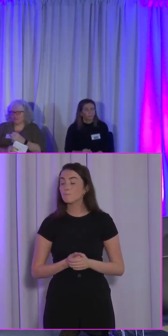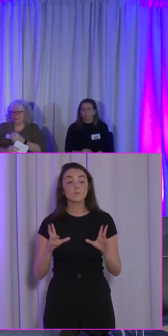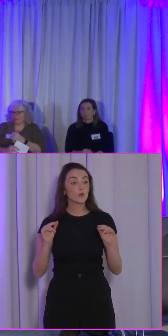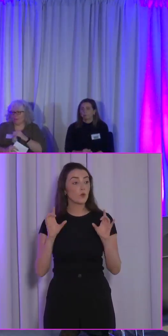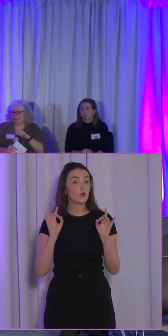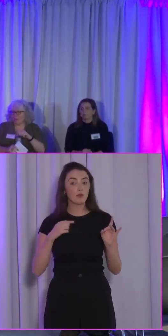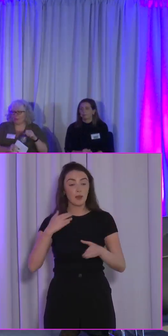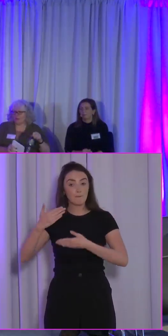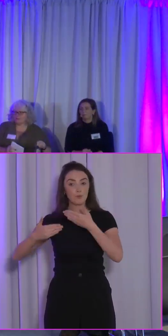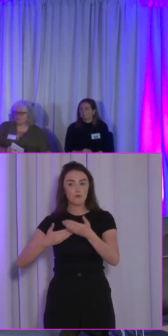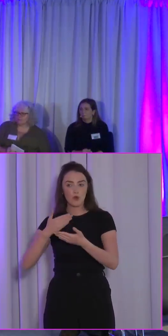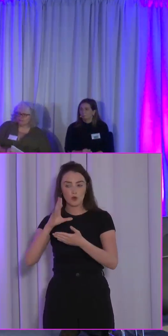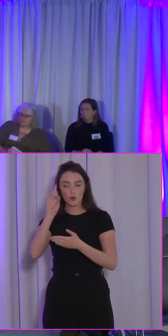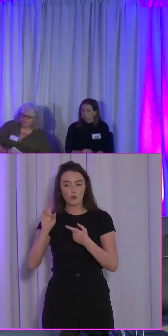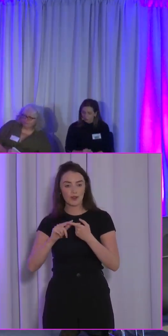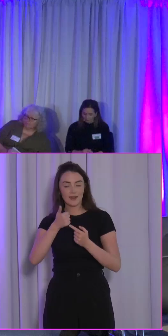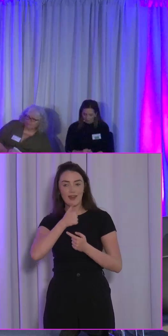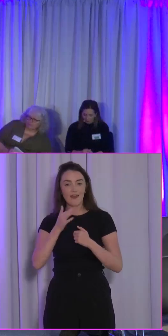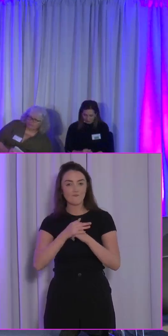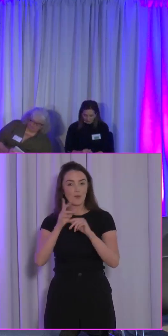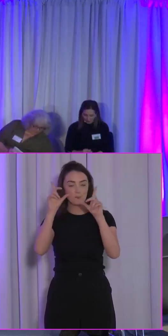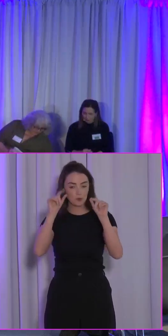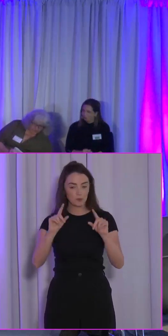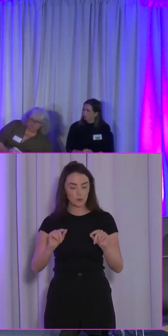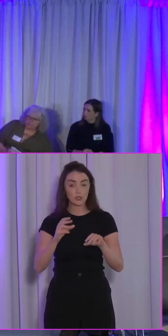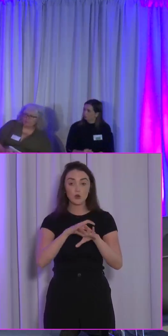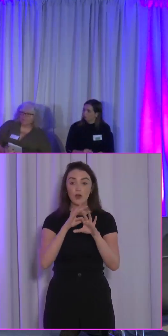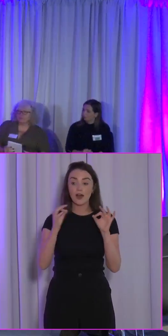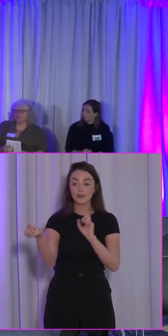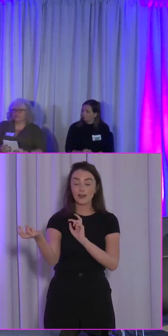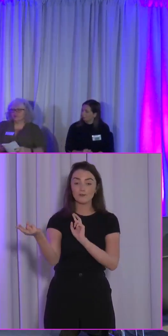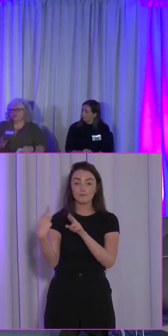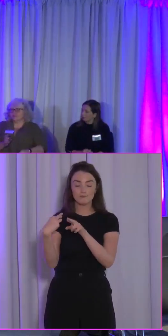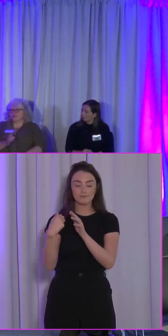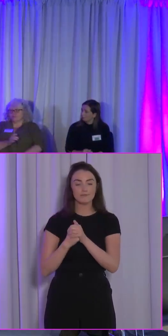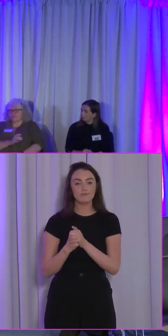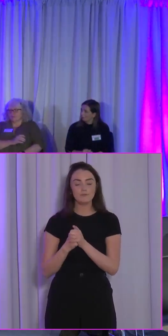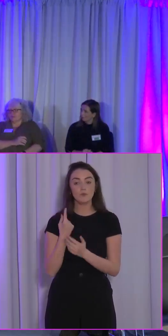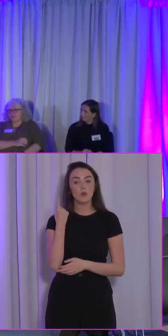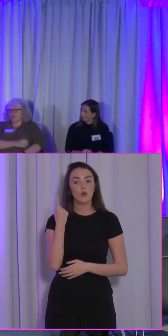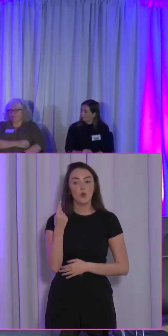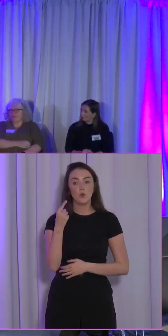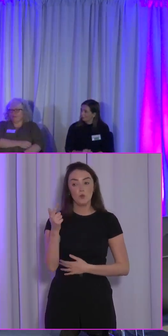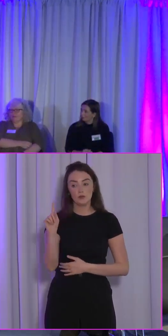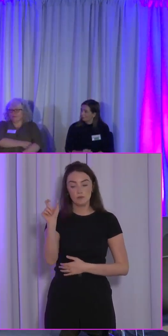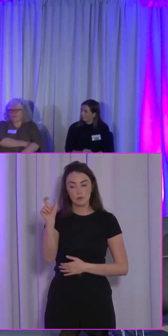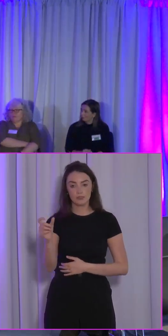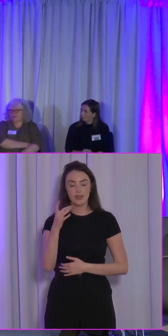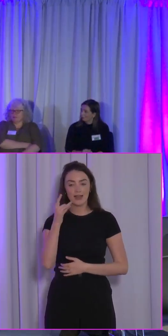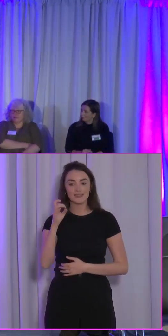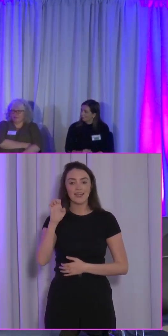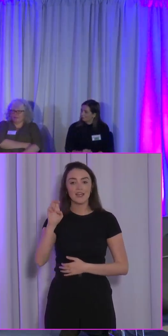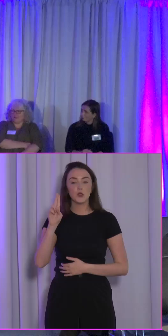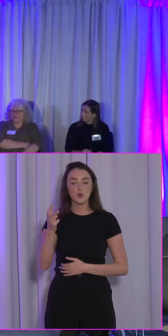No? Okay, well, I'll get us warmed up with one that's come in online as a result. So one attendee has asked, the EU